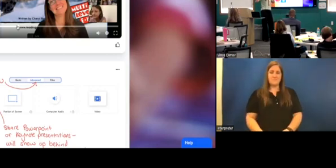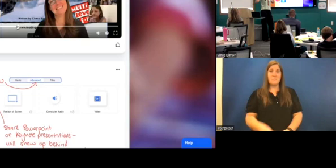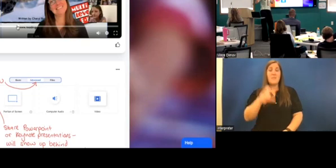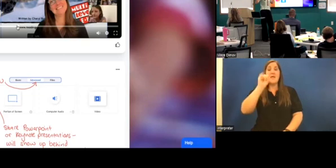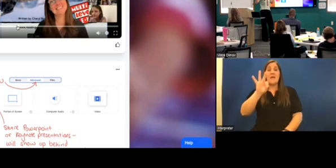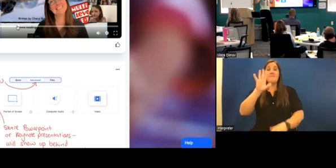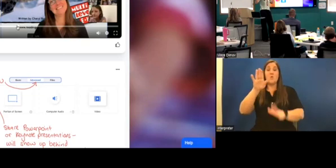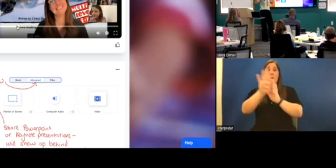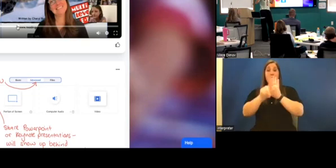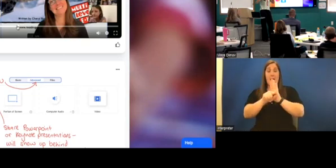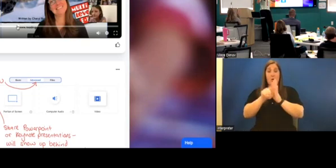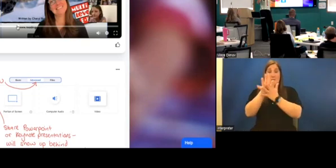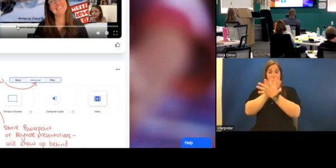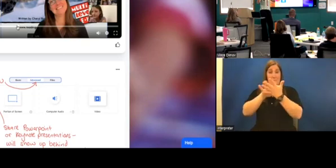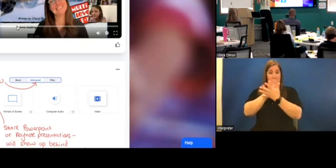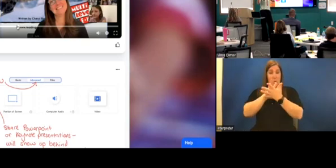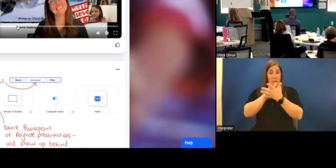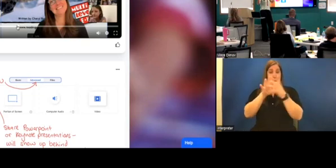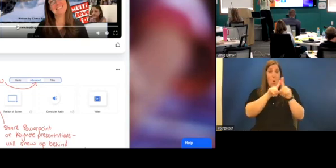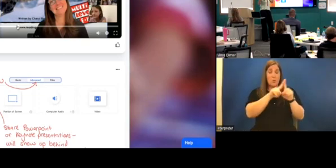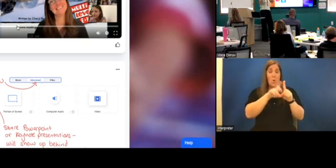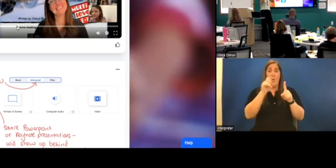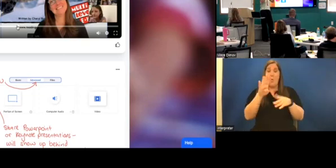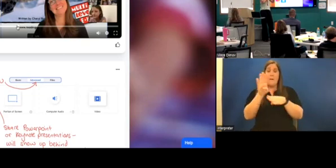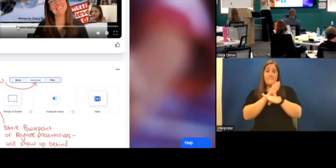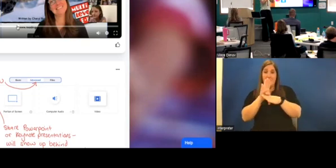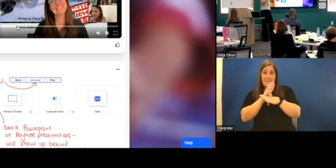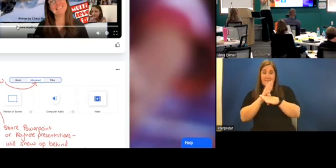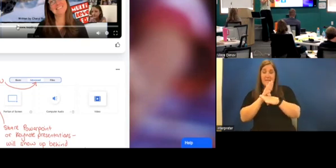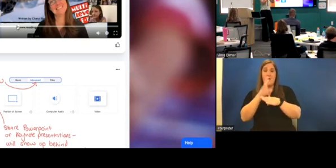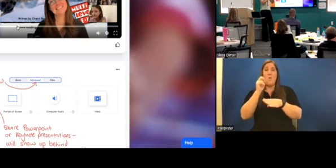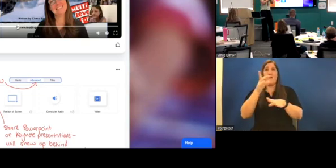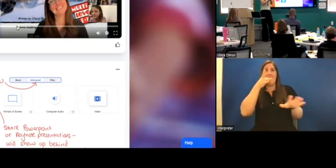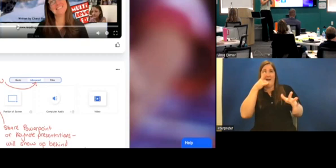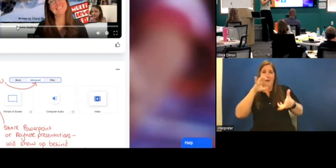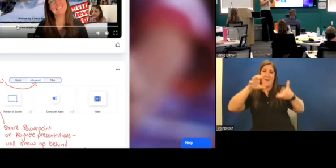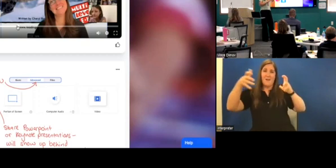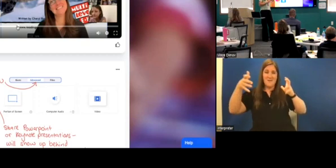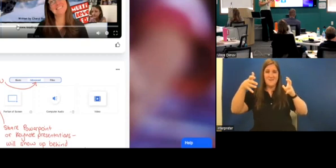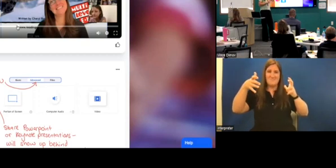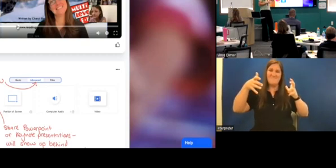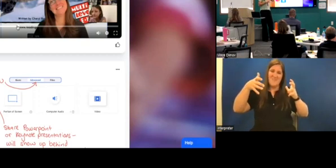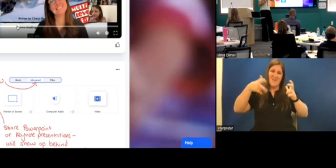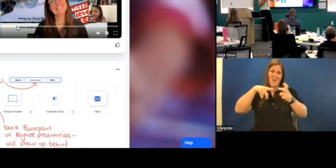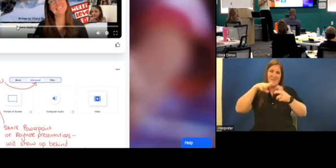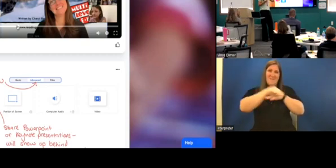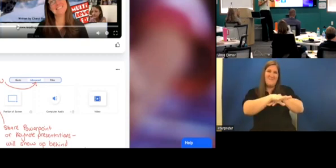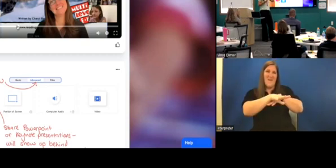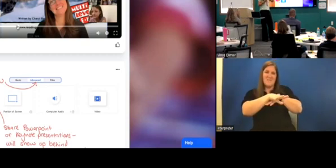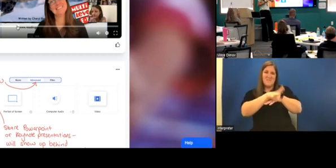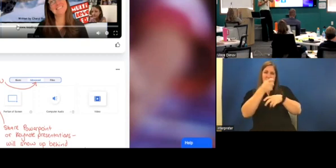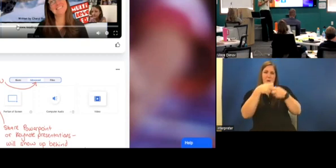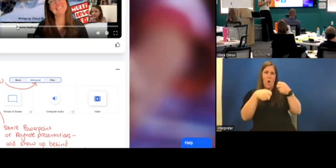background is too blurry too busy behind you, or if the light contrast is weird, it's going to make it a little bit